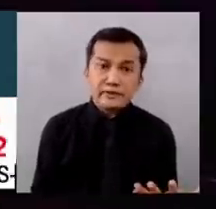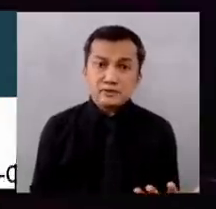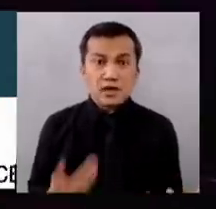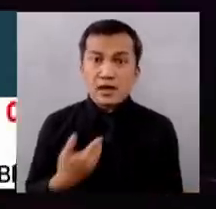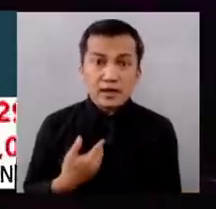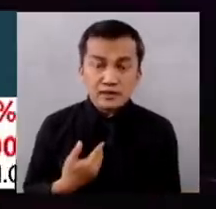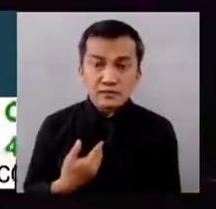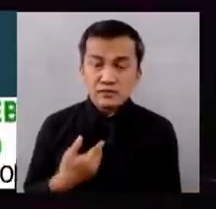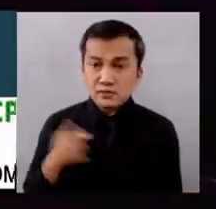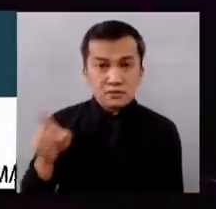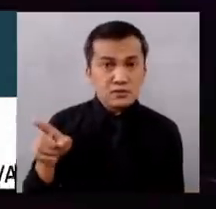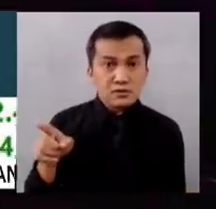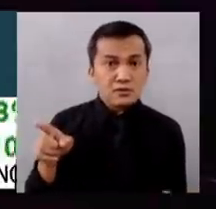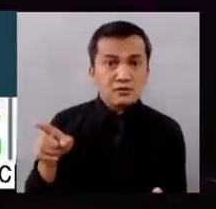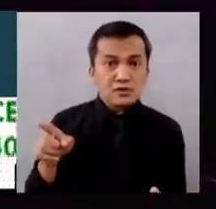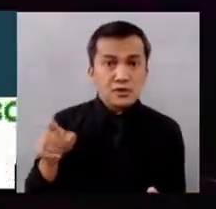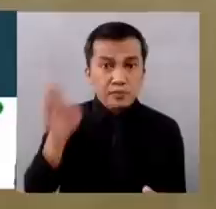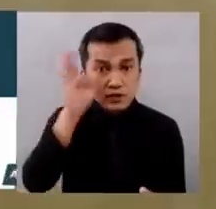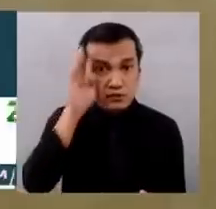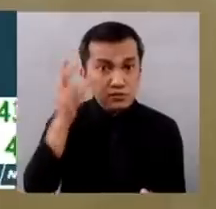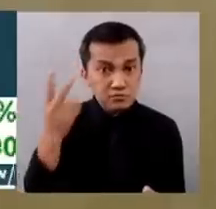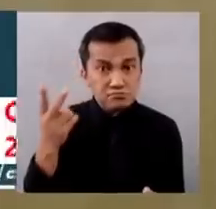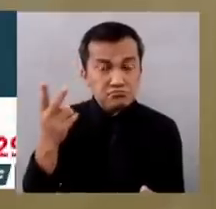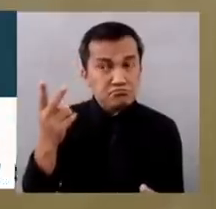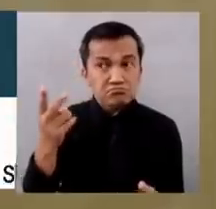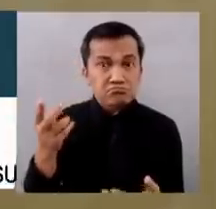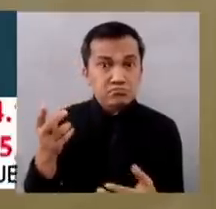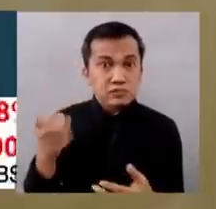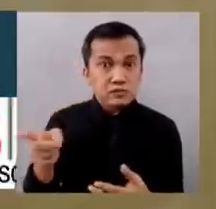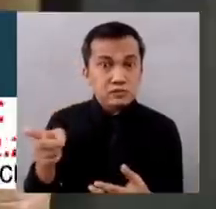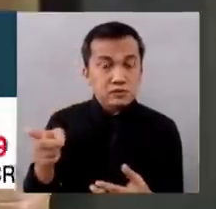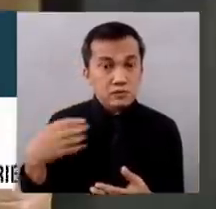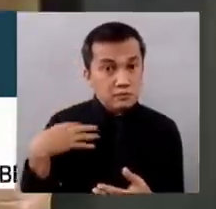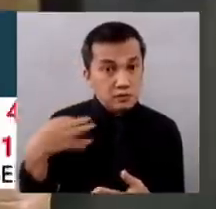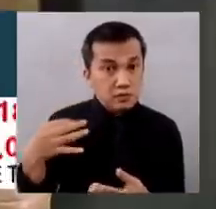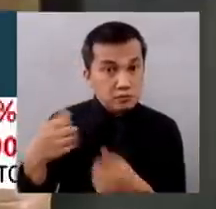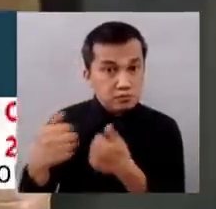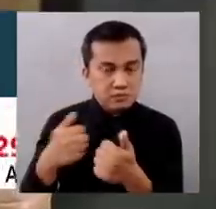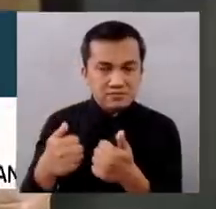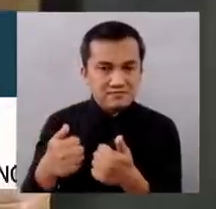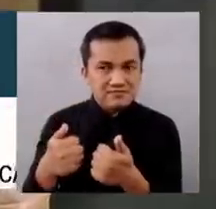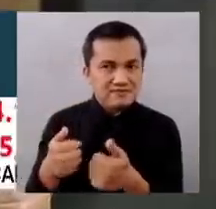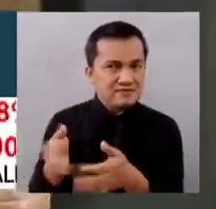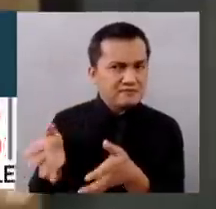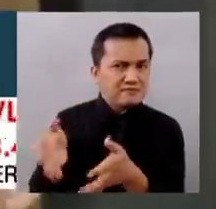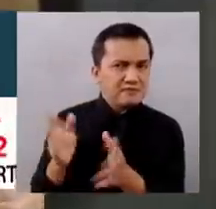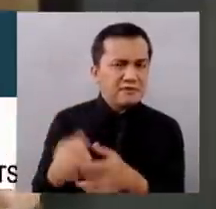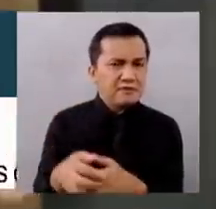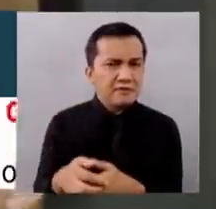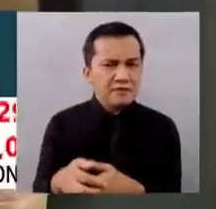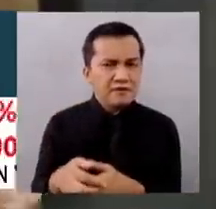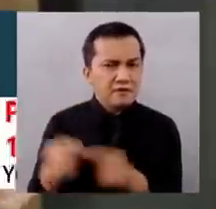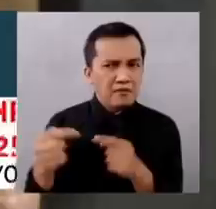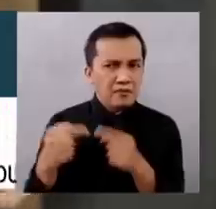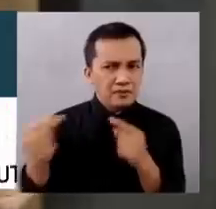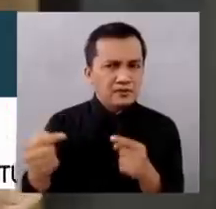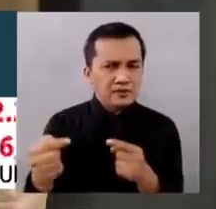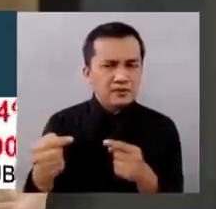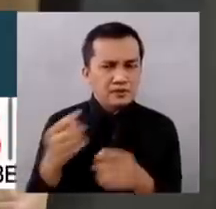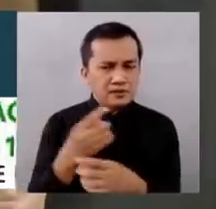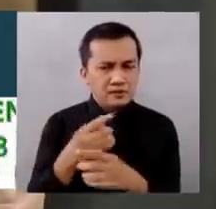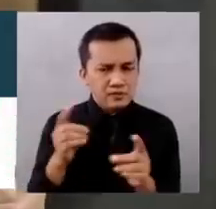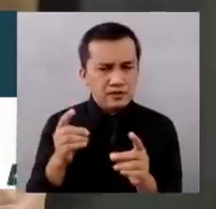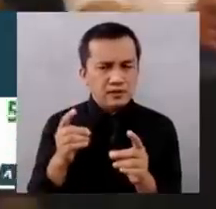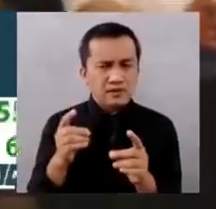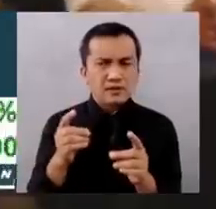ni Bongbong Marcos, that is a, to me, good news as far as the opposition and democratic forces are